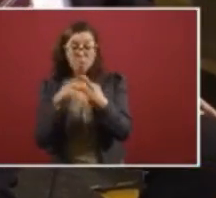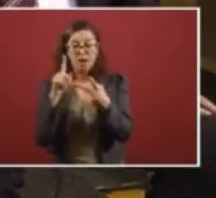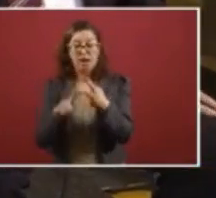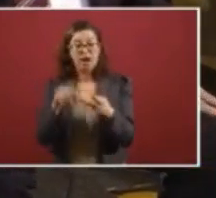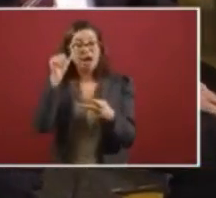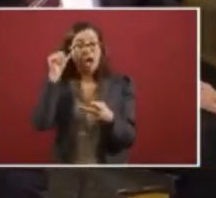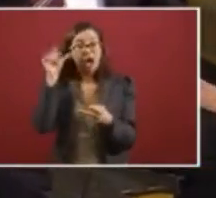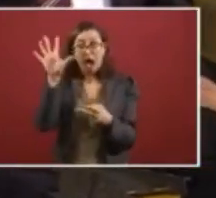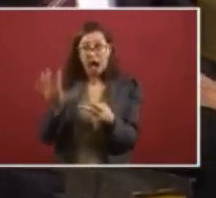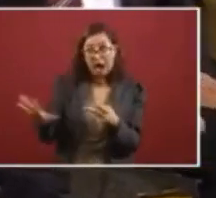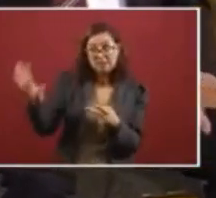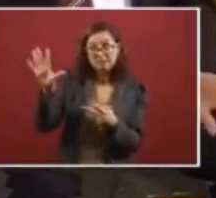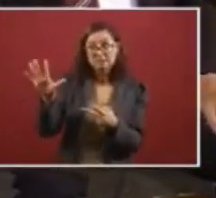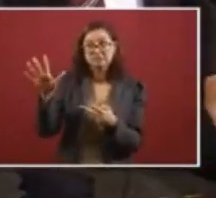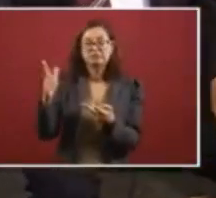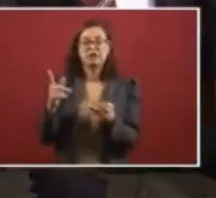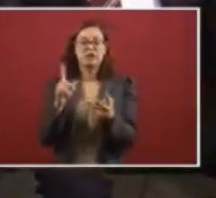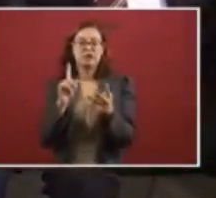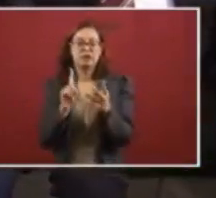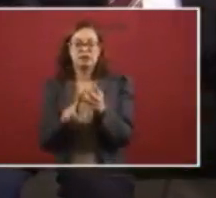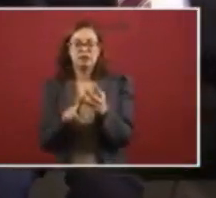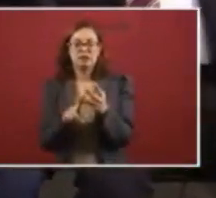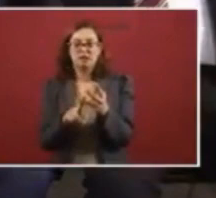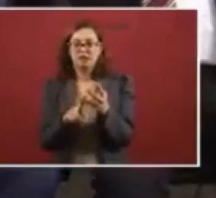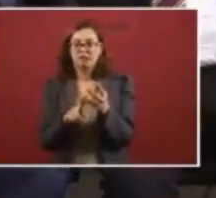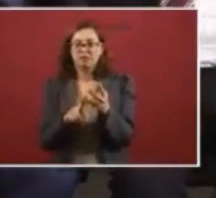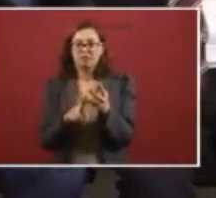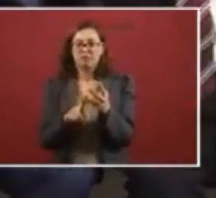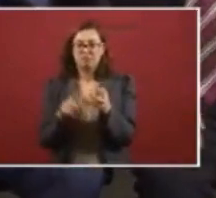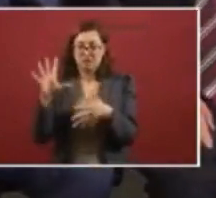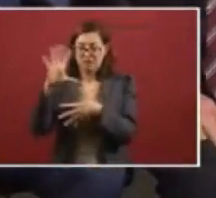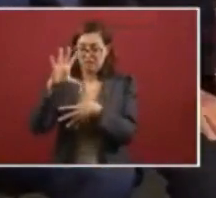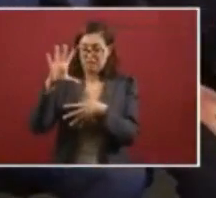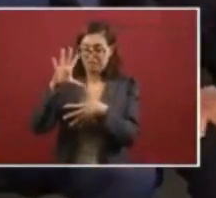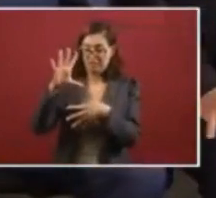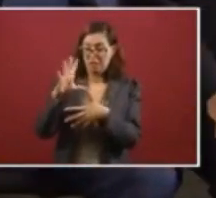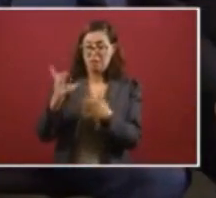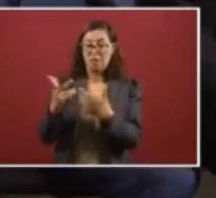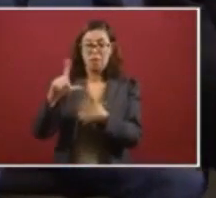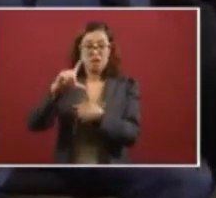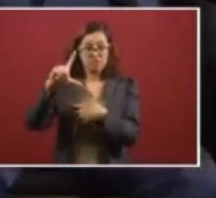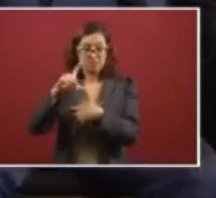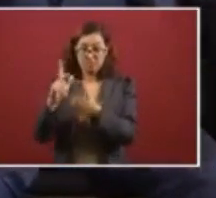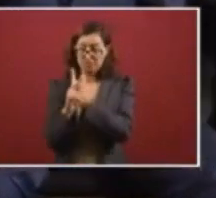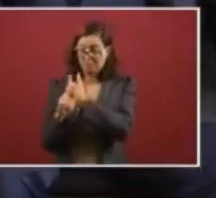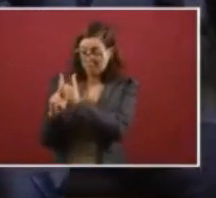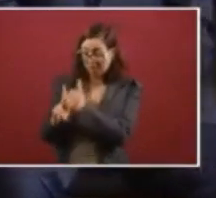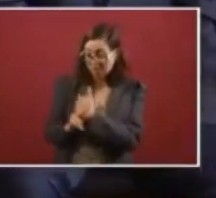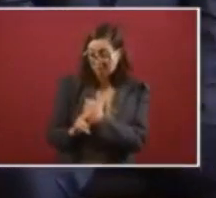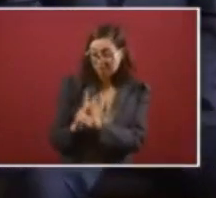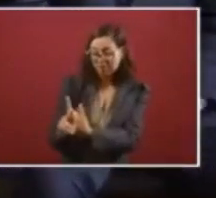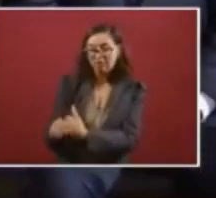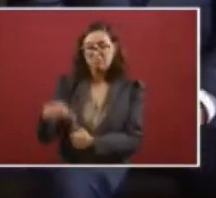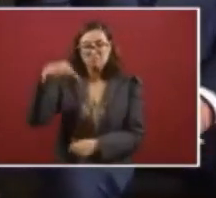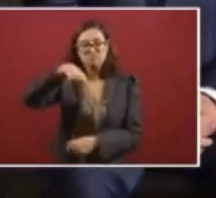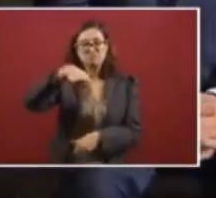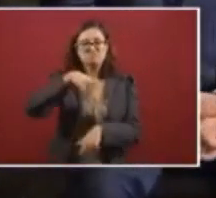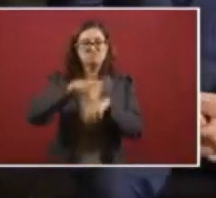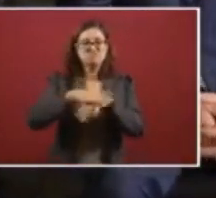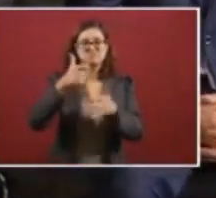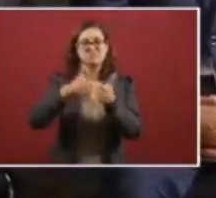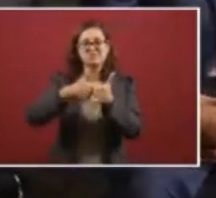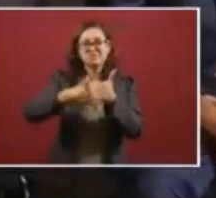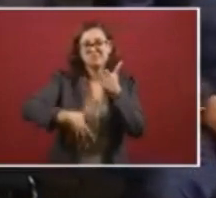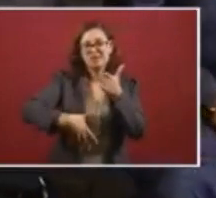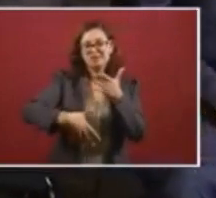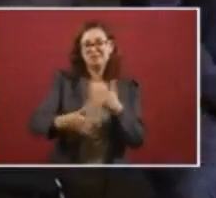less expensive energy than the European and any other country in the America, Latin America.